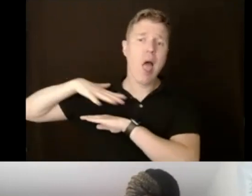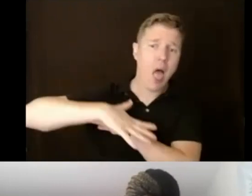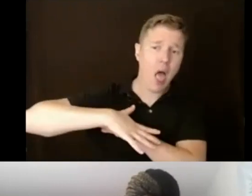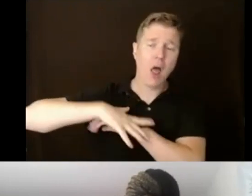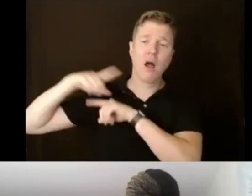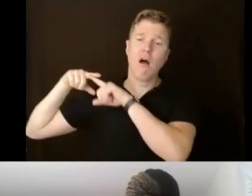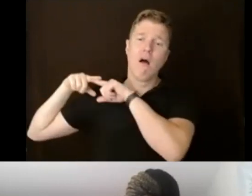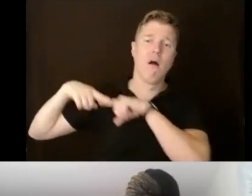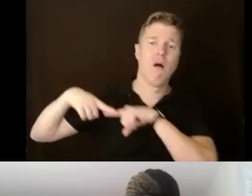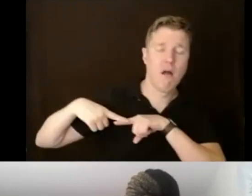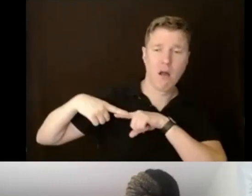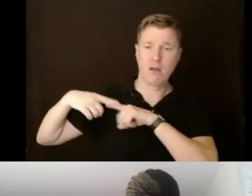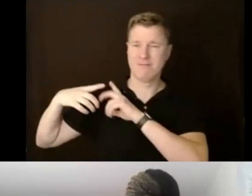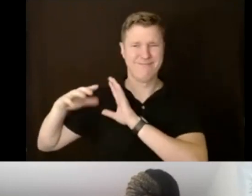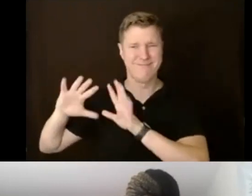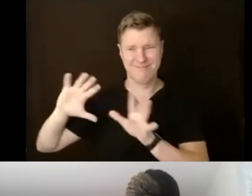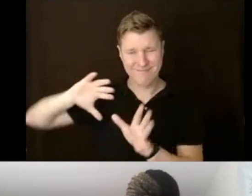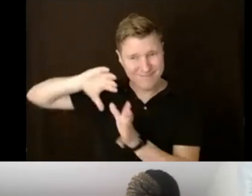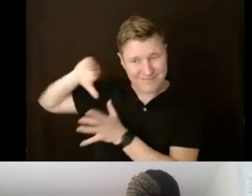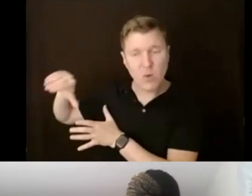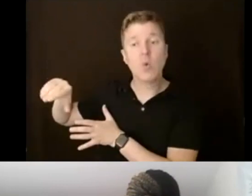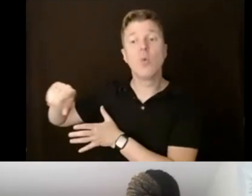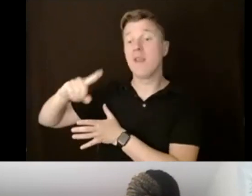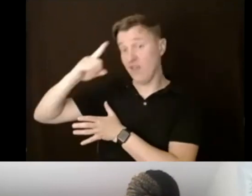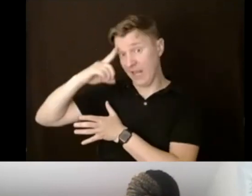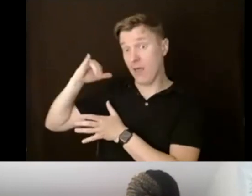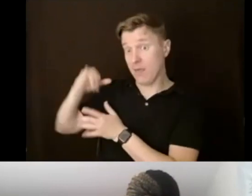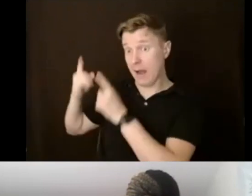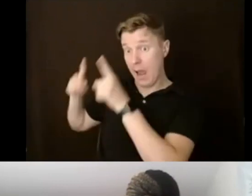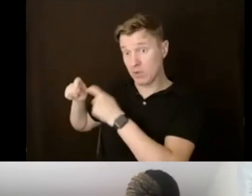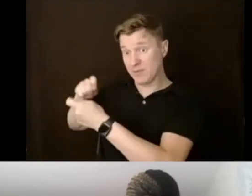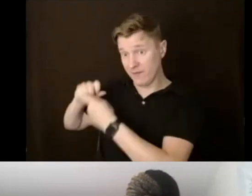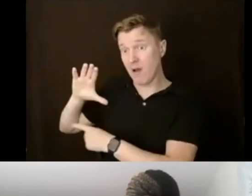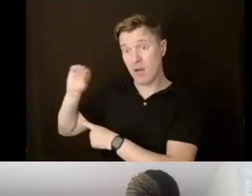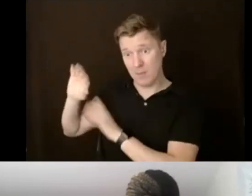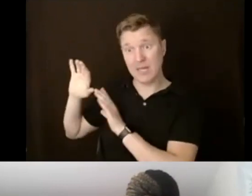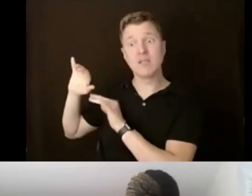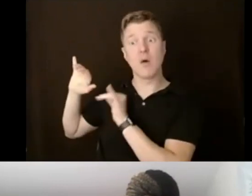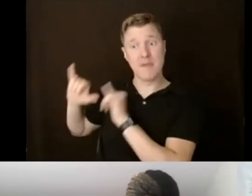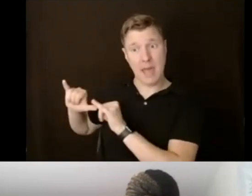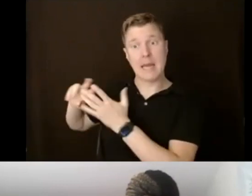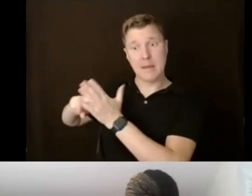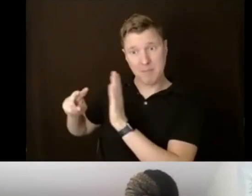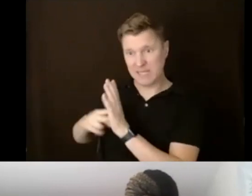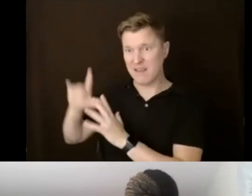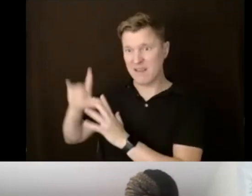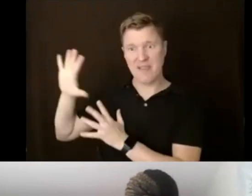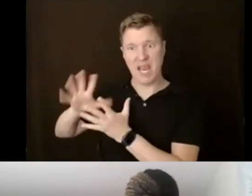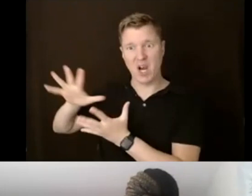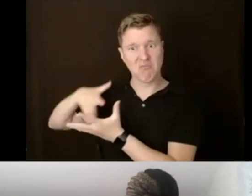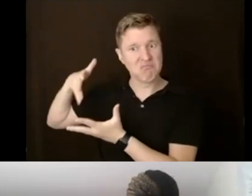want to think, well, this happened with this particular company, so that's the way that they are, or they're entrenched in their